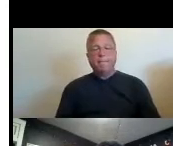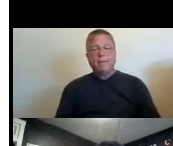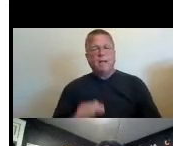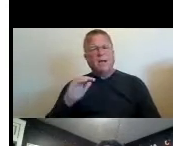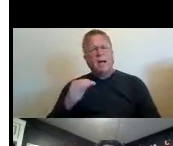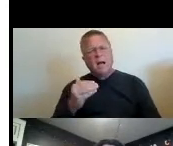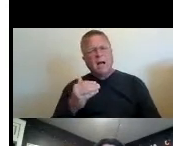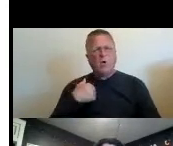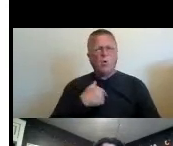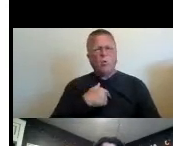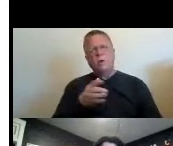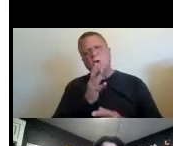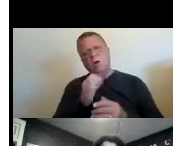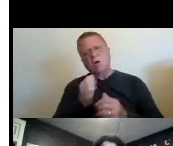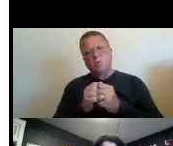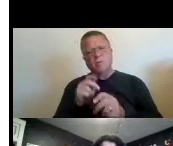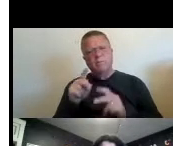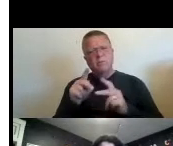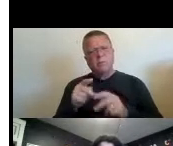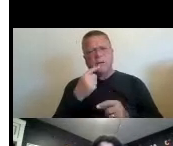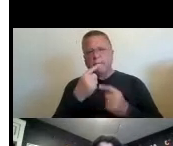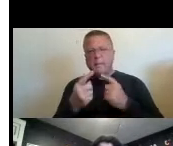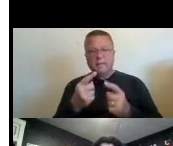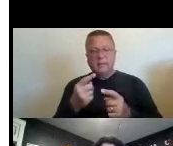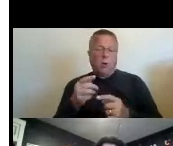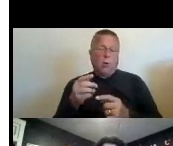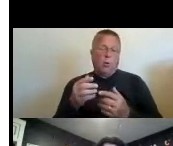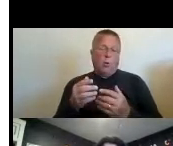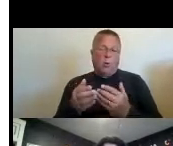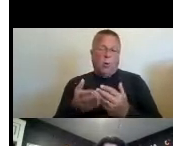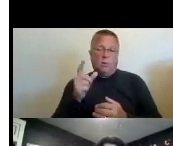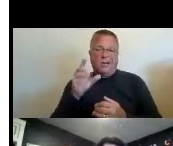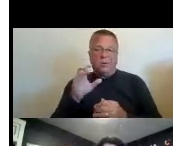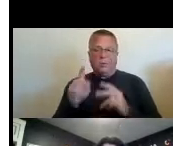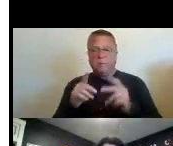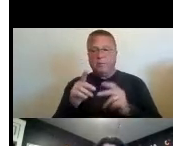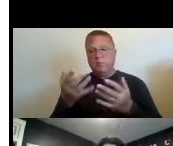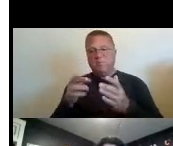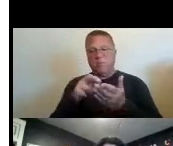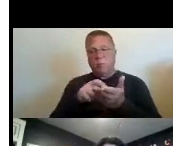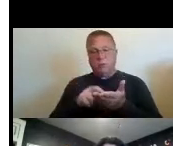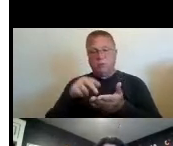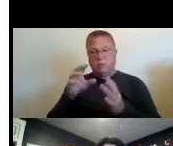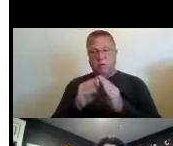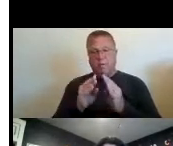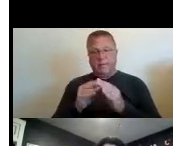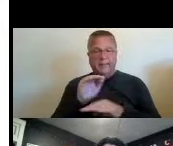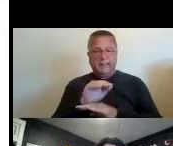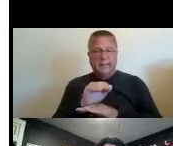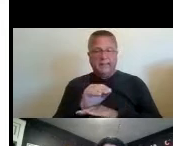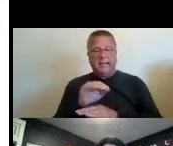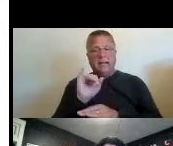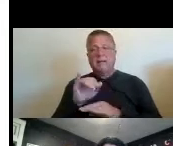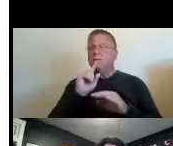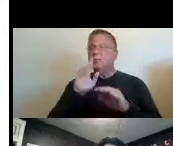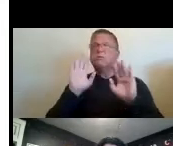we talking to people? I mentioned that nearly 100 people had registered for our meeting tonight, and that is